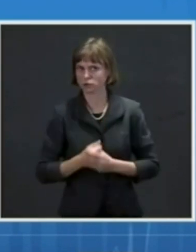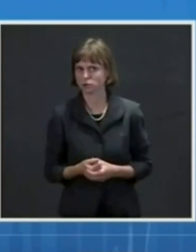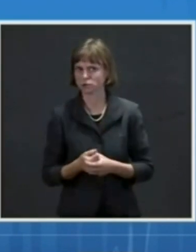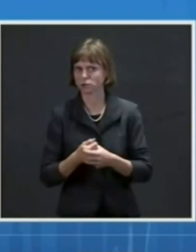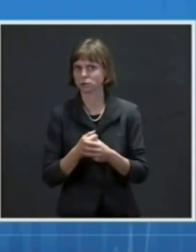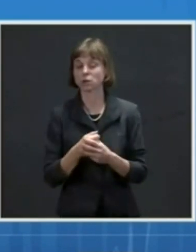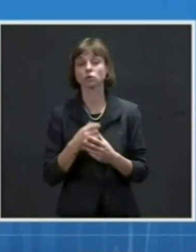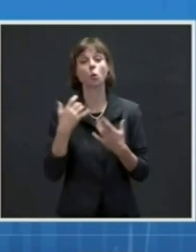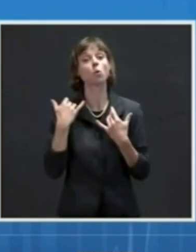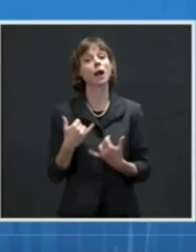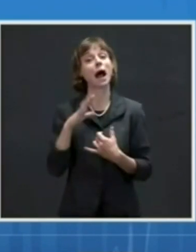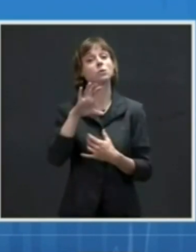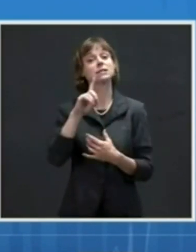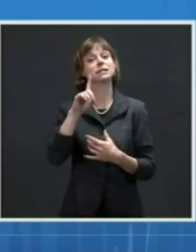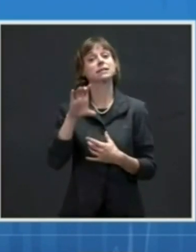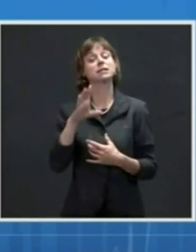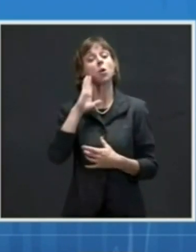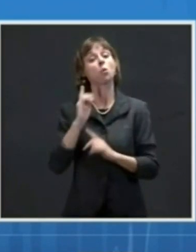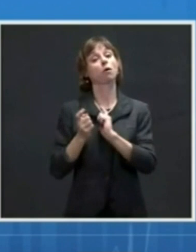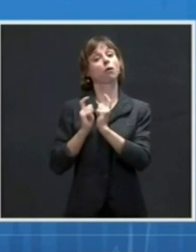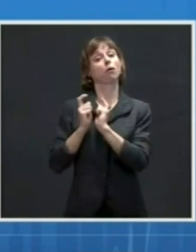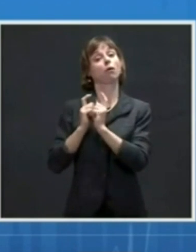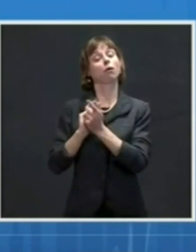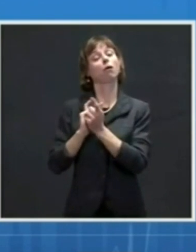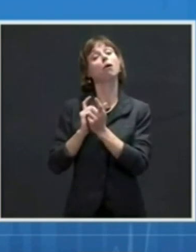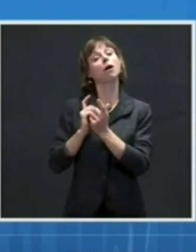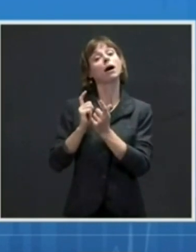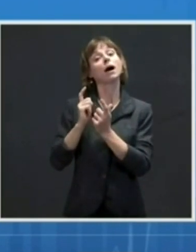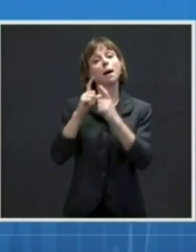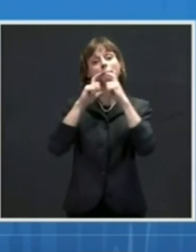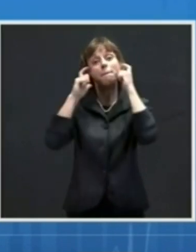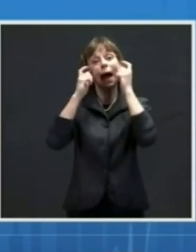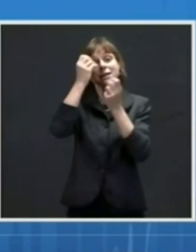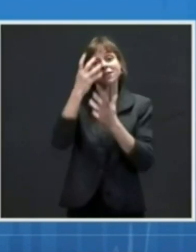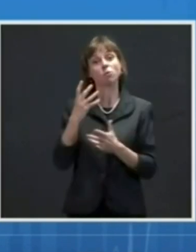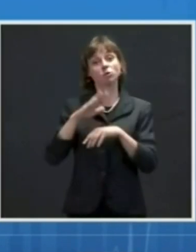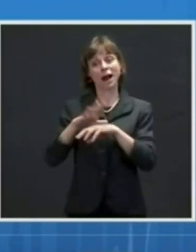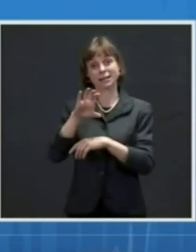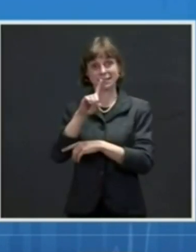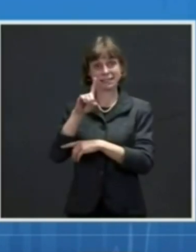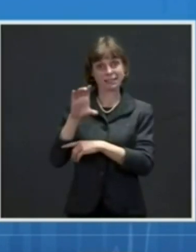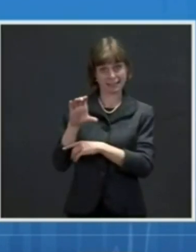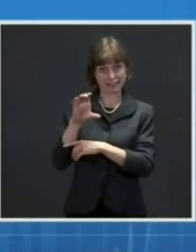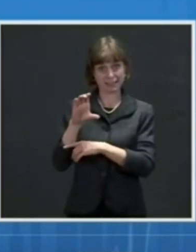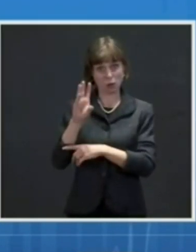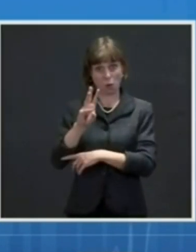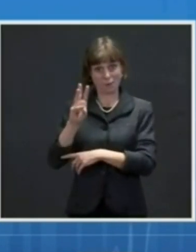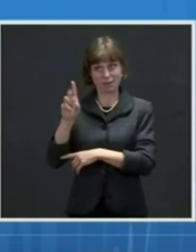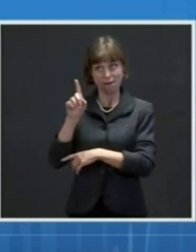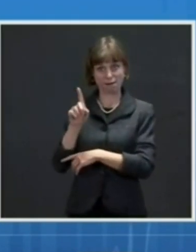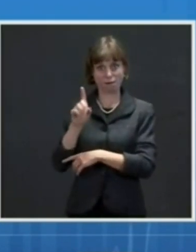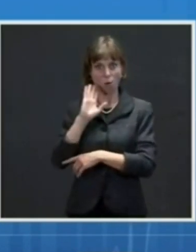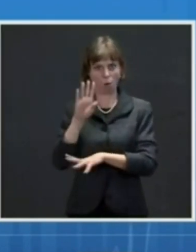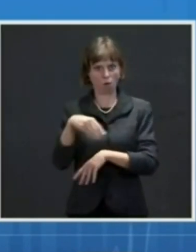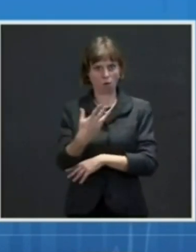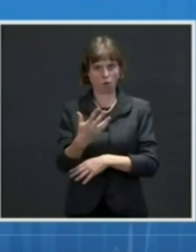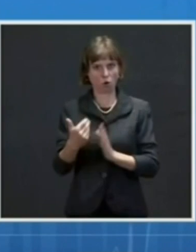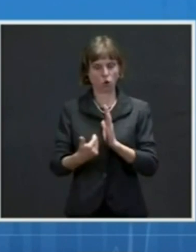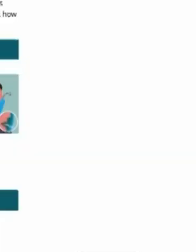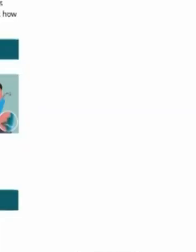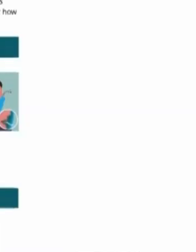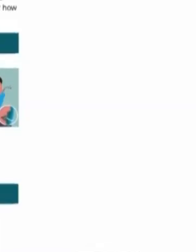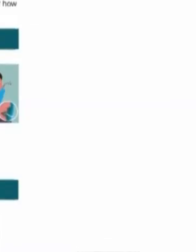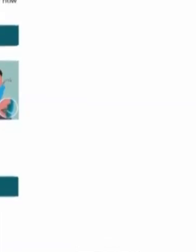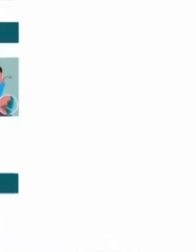mask information for the public on the CDC website to provide new options on how to improve mask